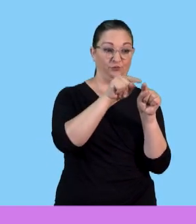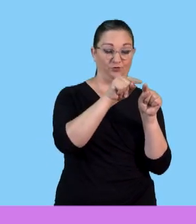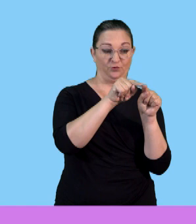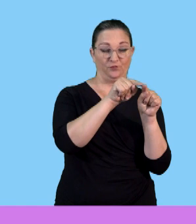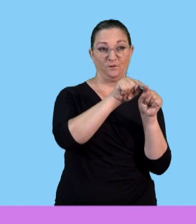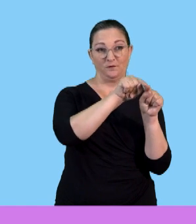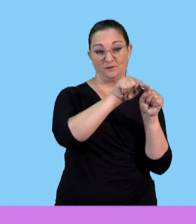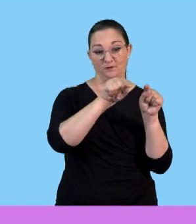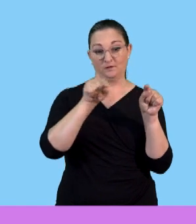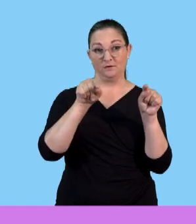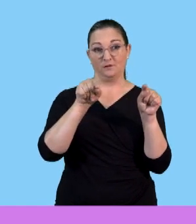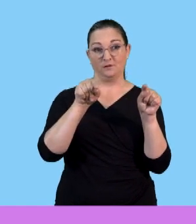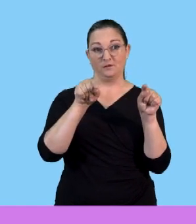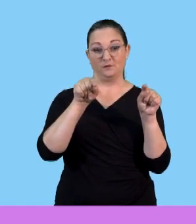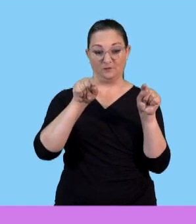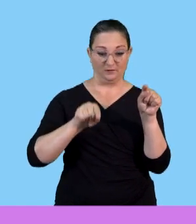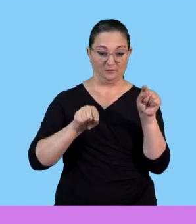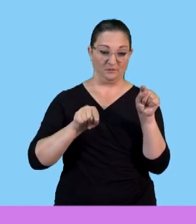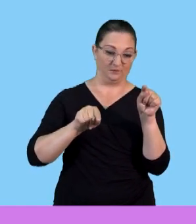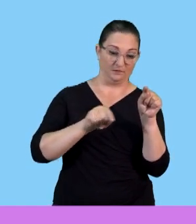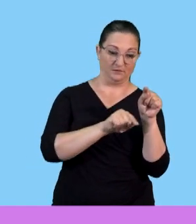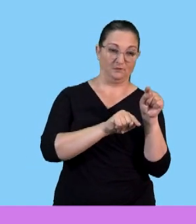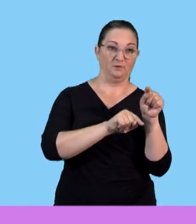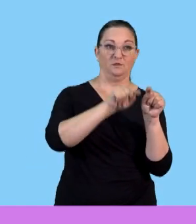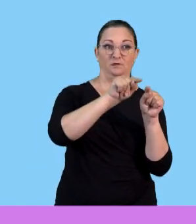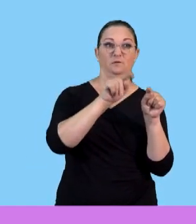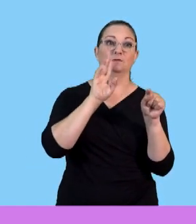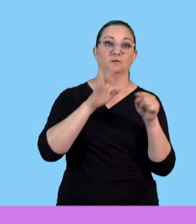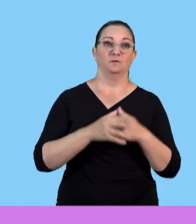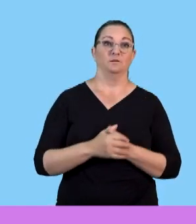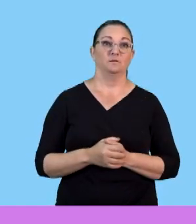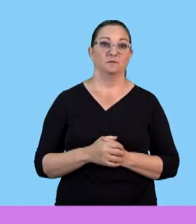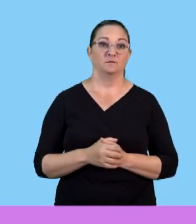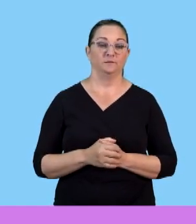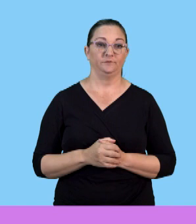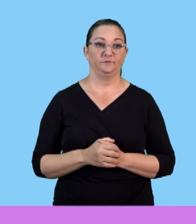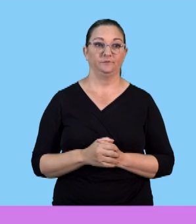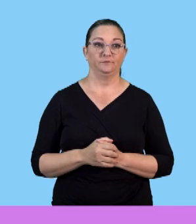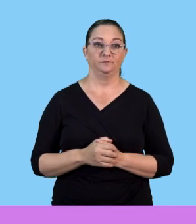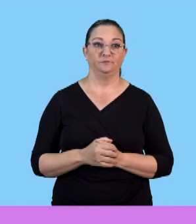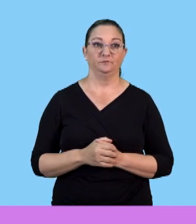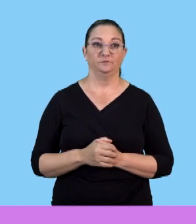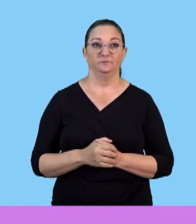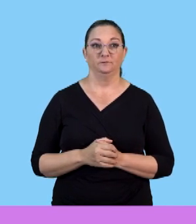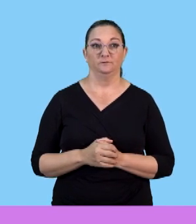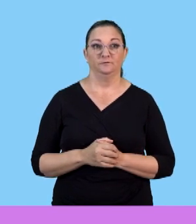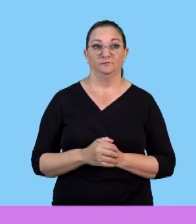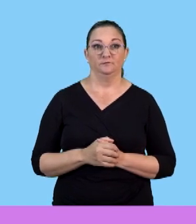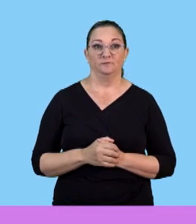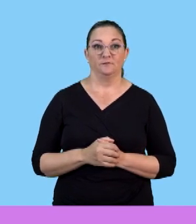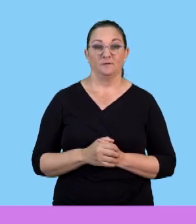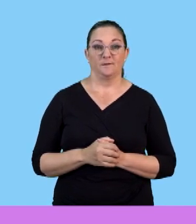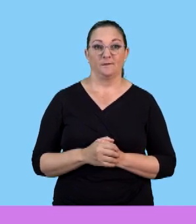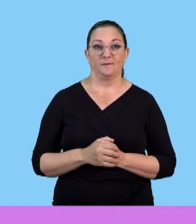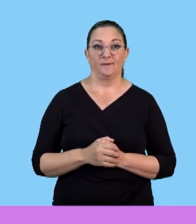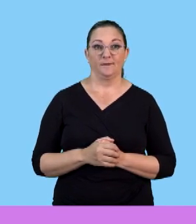end and go around the shape. So there's the first length, the second one, and